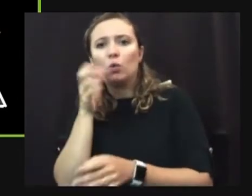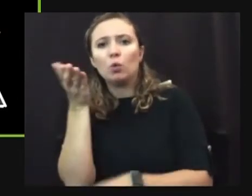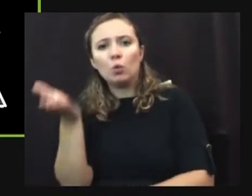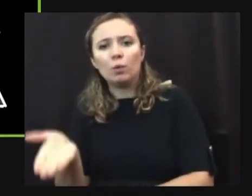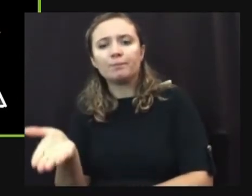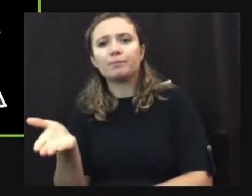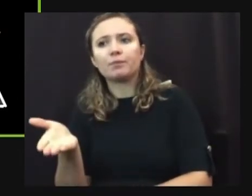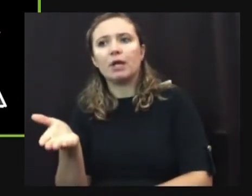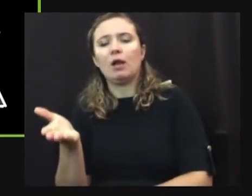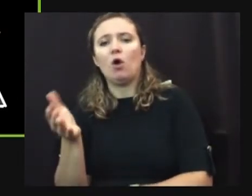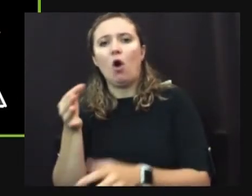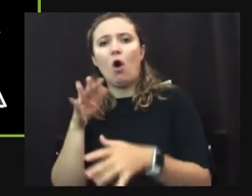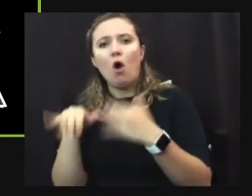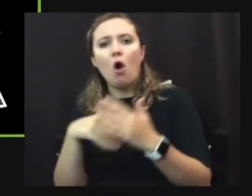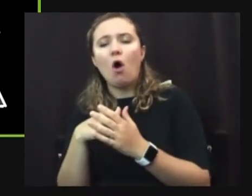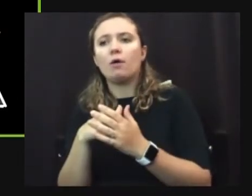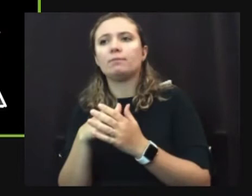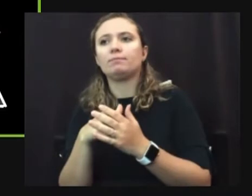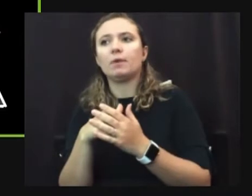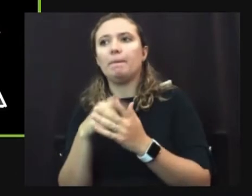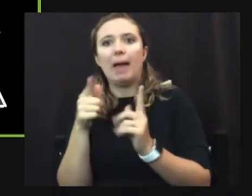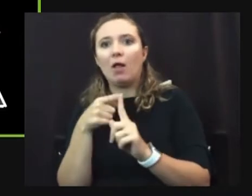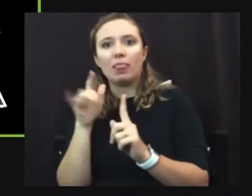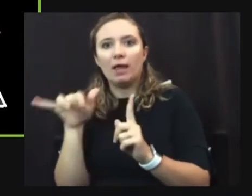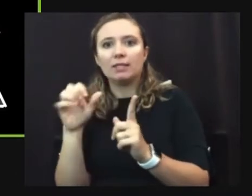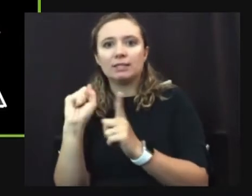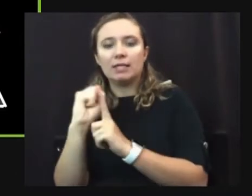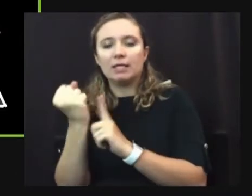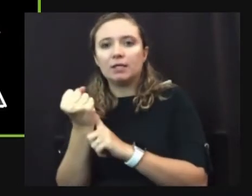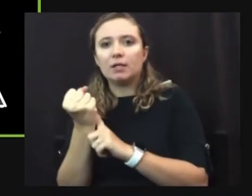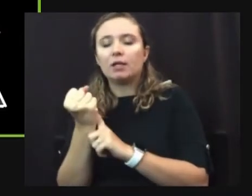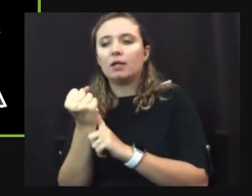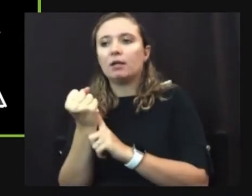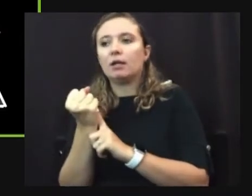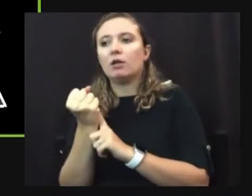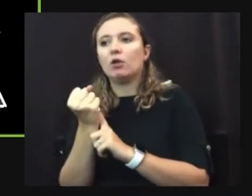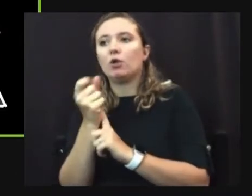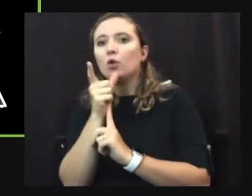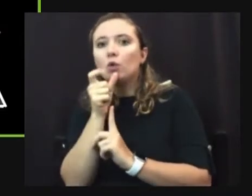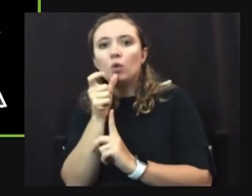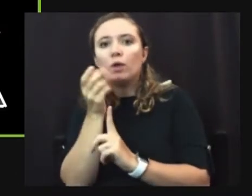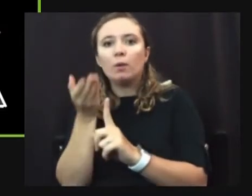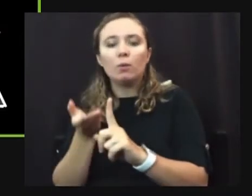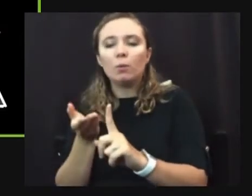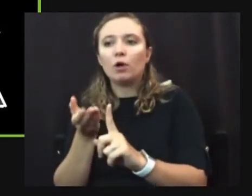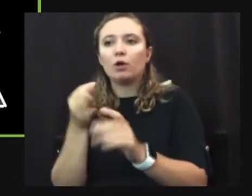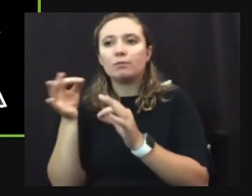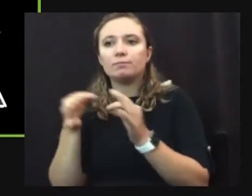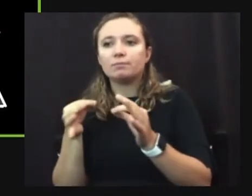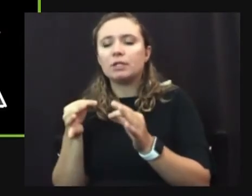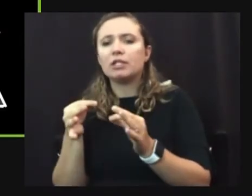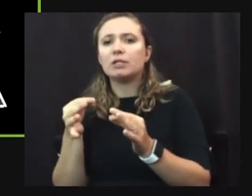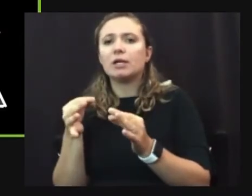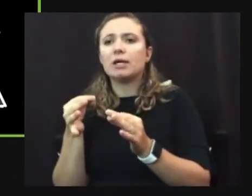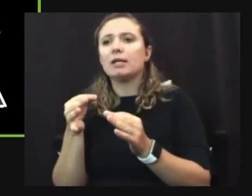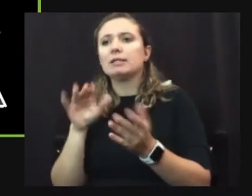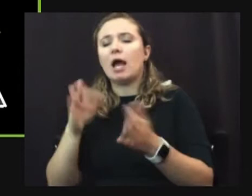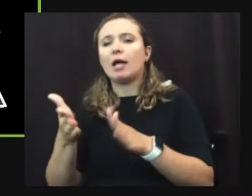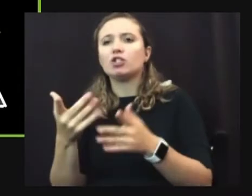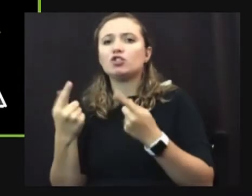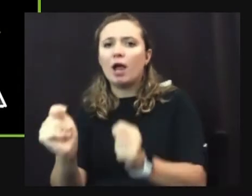the details of what Mildred did, and she died trying to